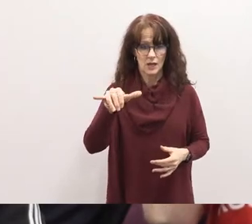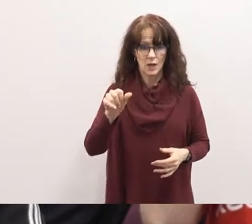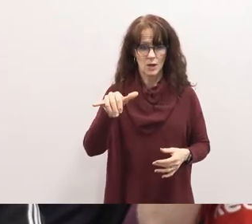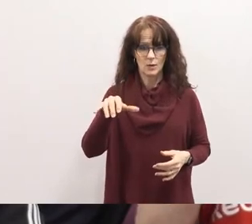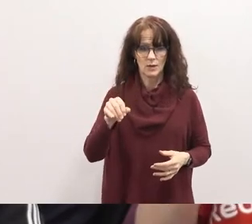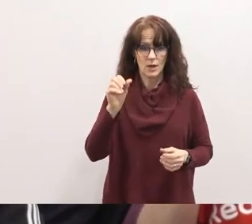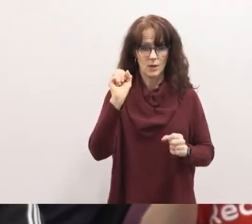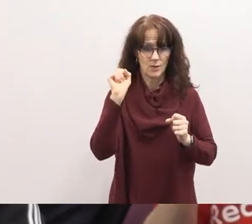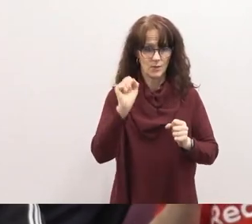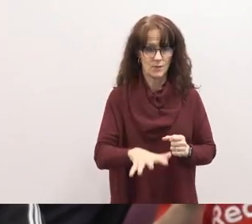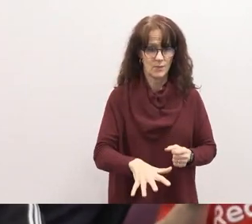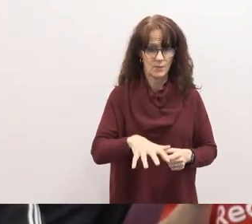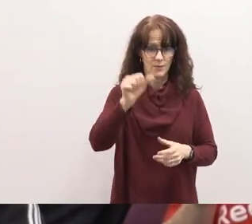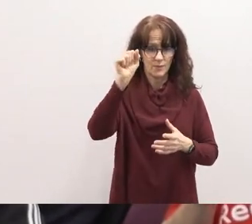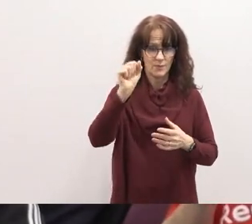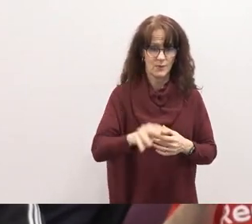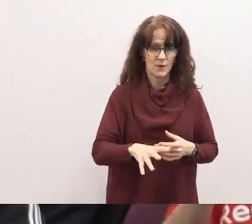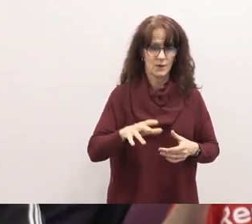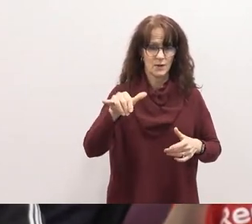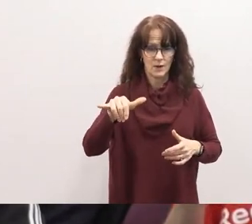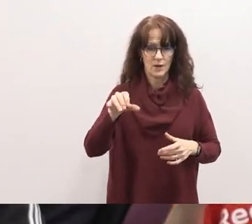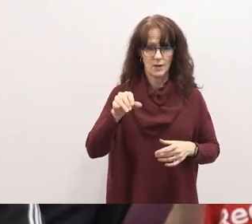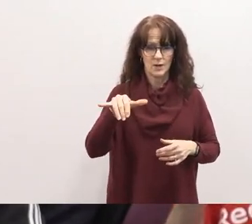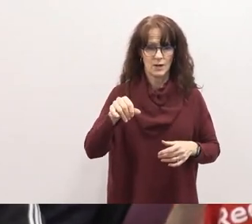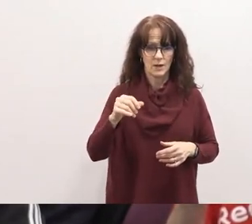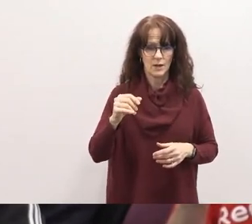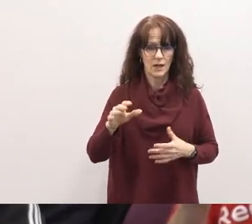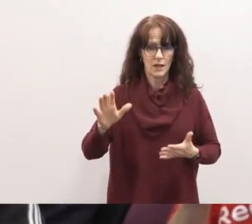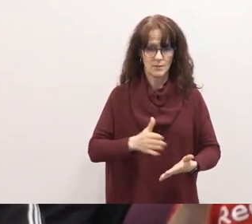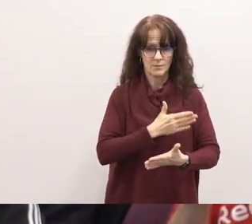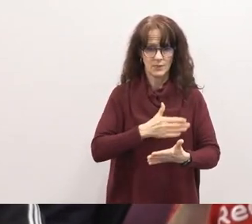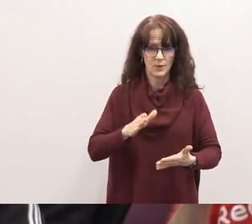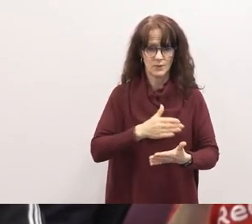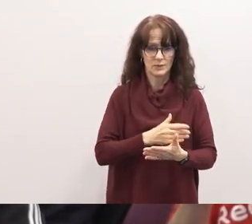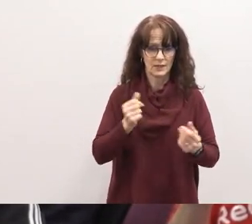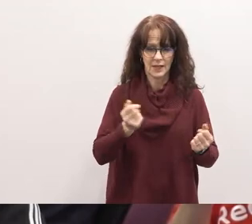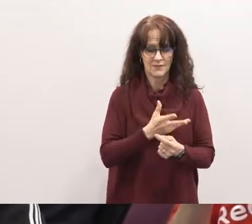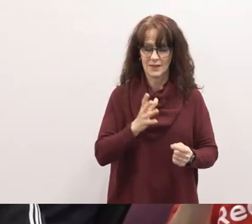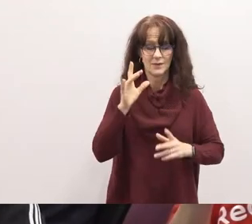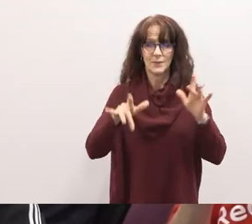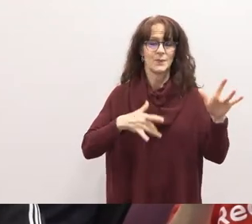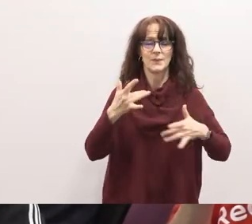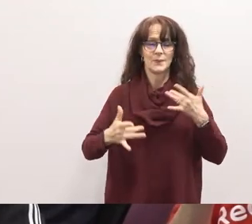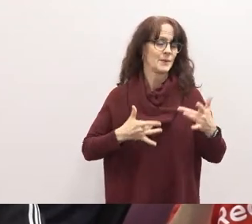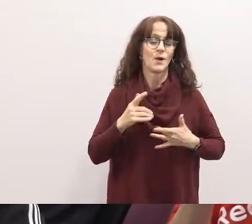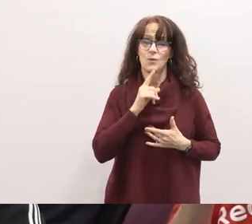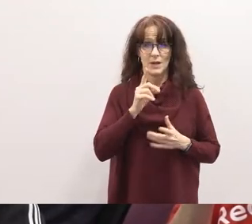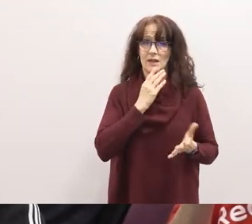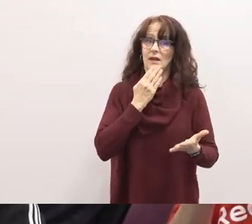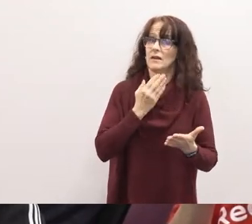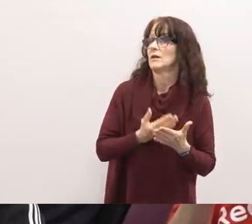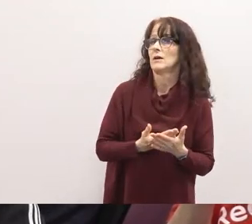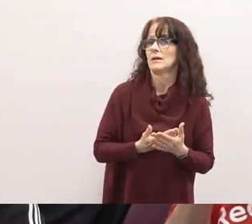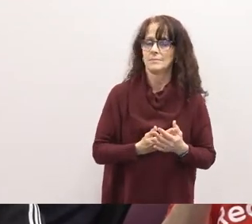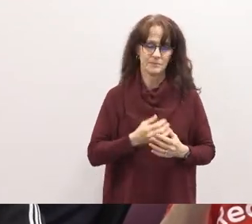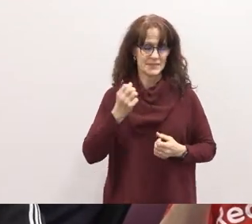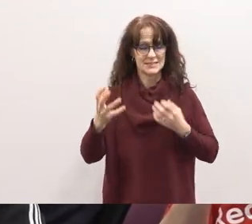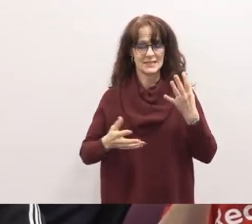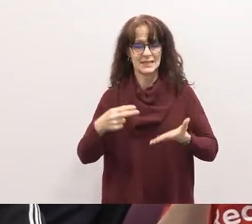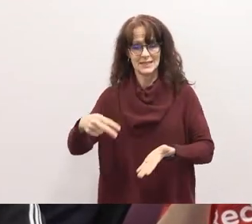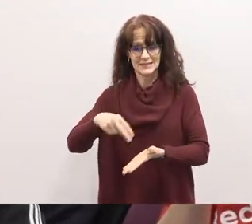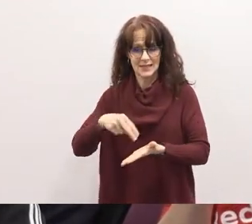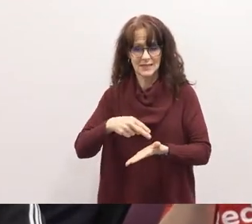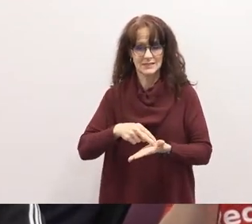Like, don't get me wrong, it was like a whole bunch of music and everything. Anyways, to singing,